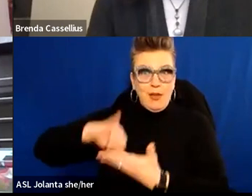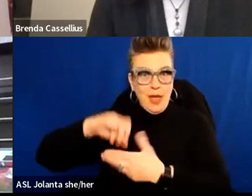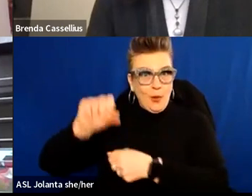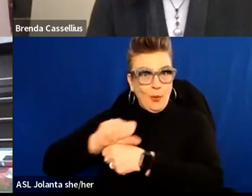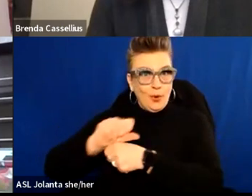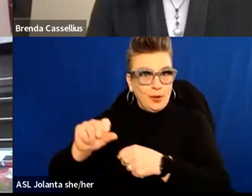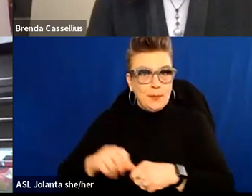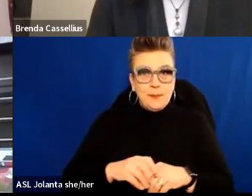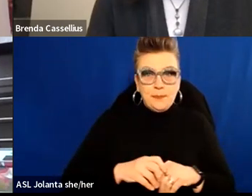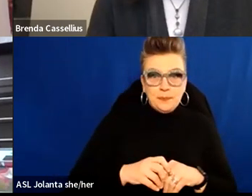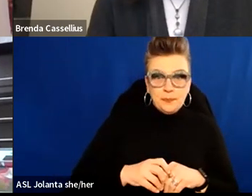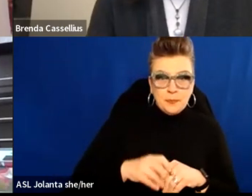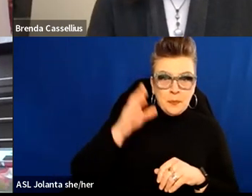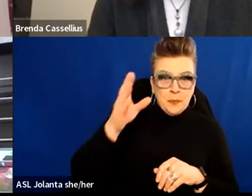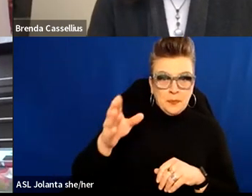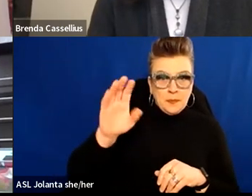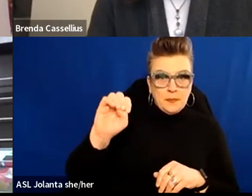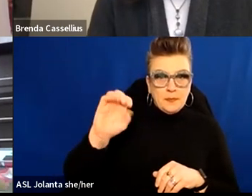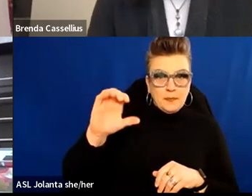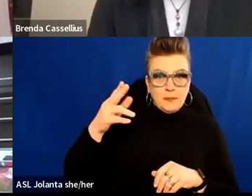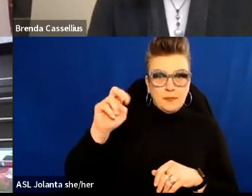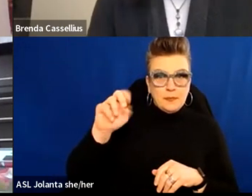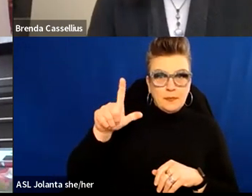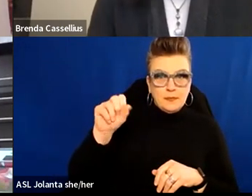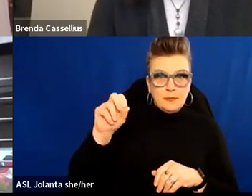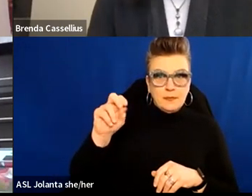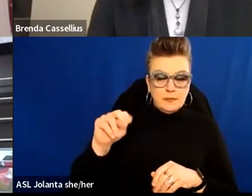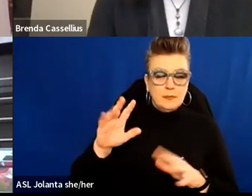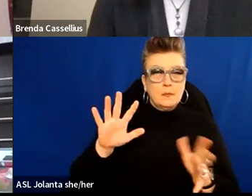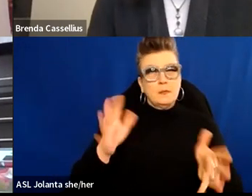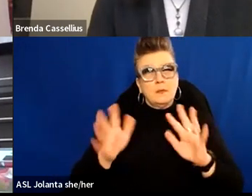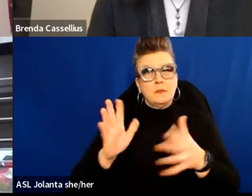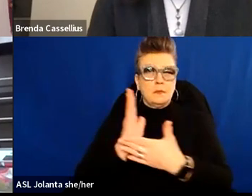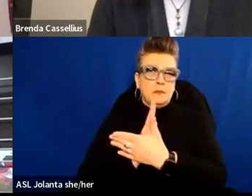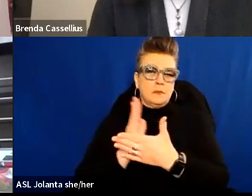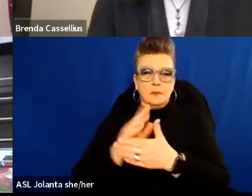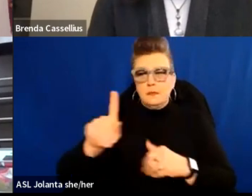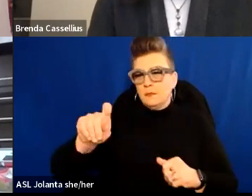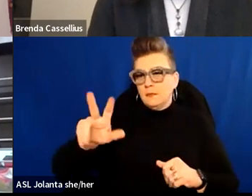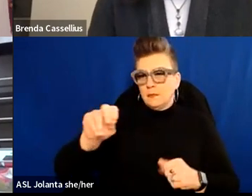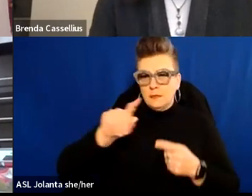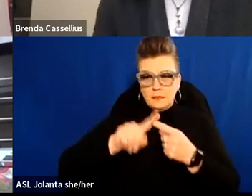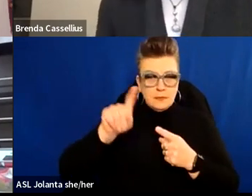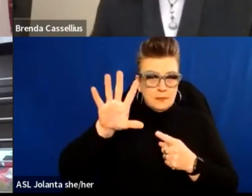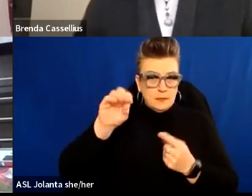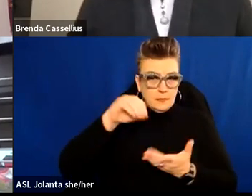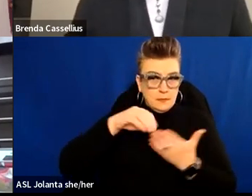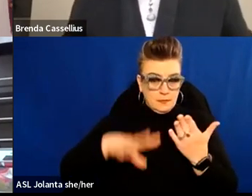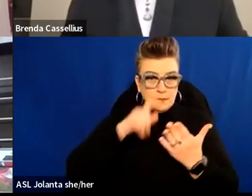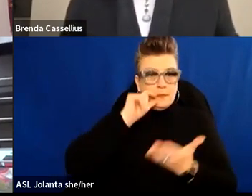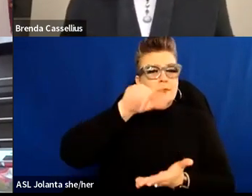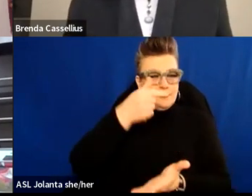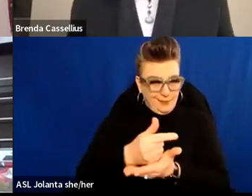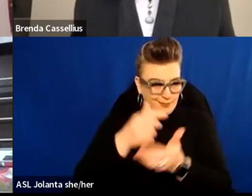yeah we're um on every any given year it's somewhere between 130 to 150 students who are graduating with the seal of